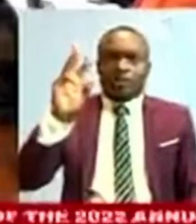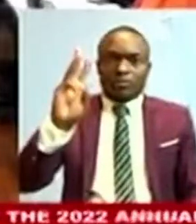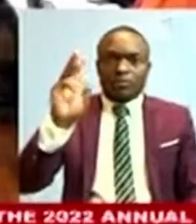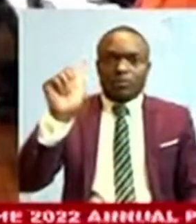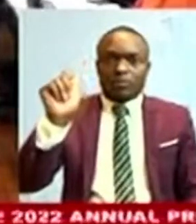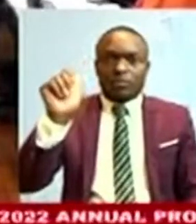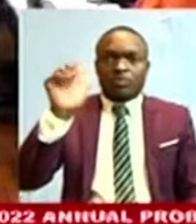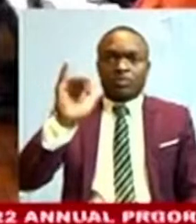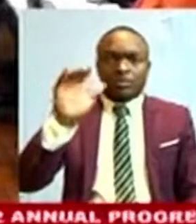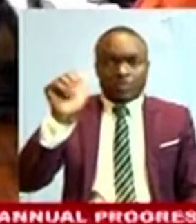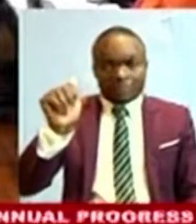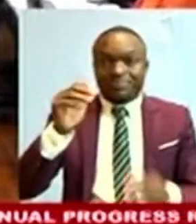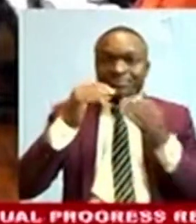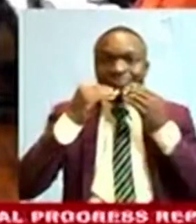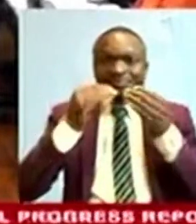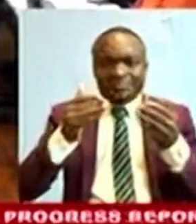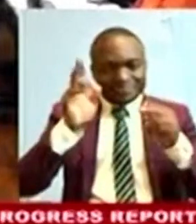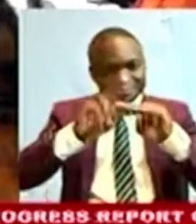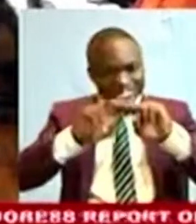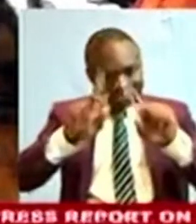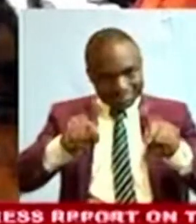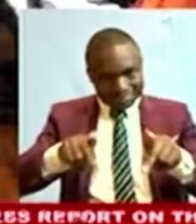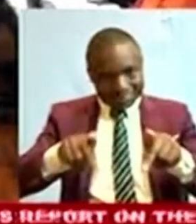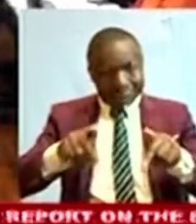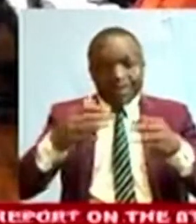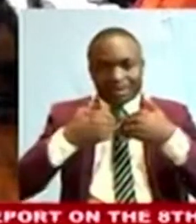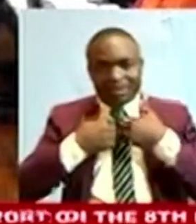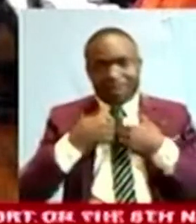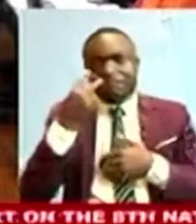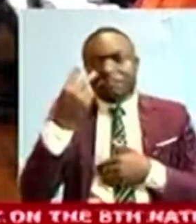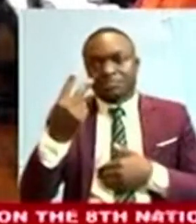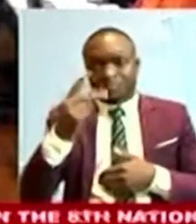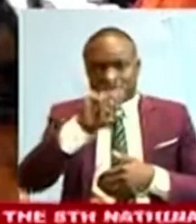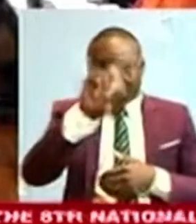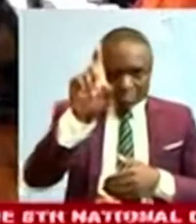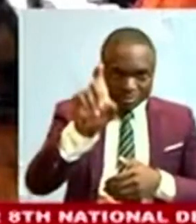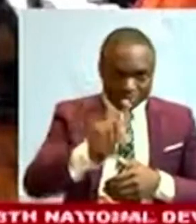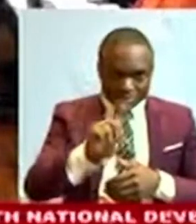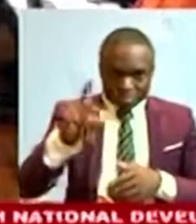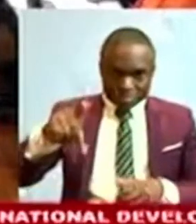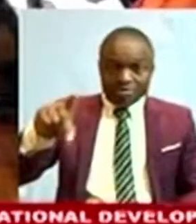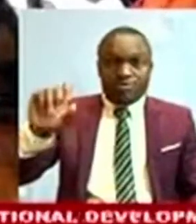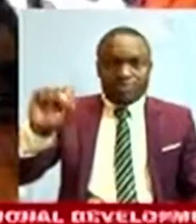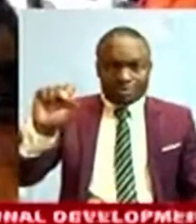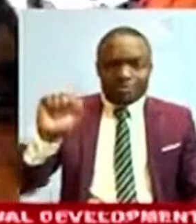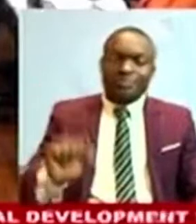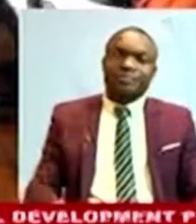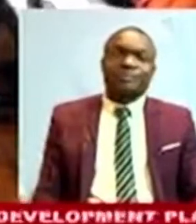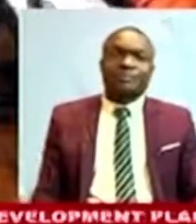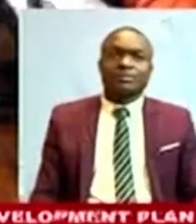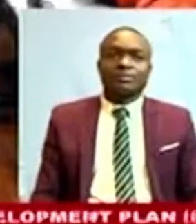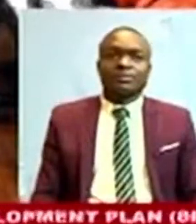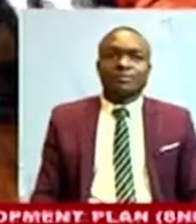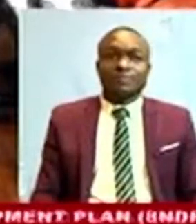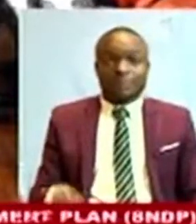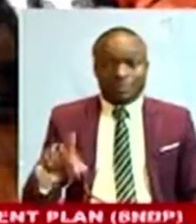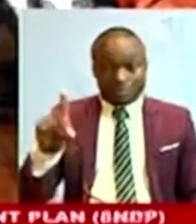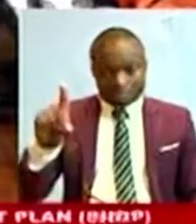Honorable Chair, thank you so much. I have two questions for the PS.